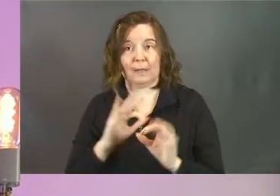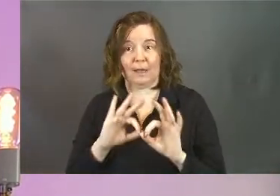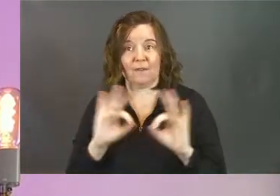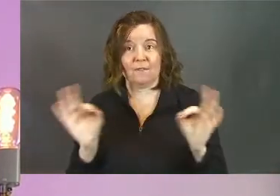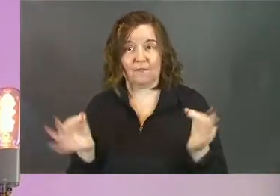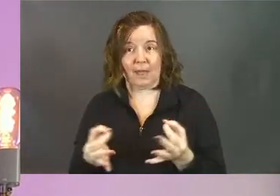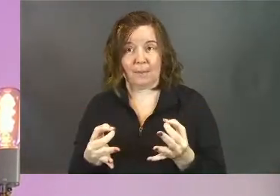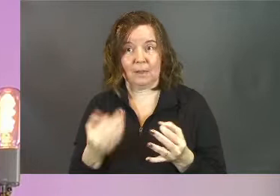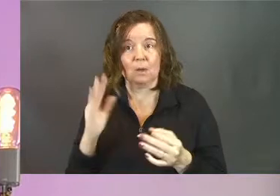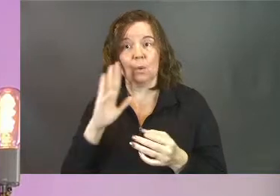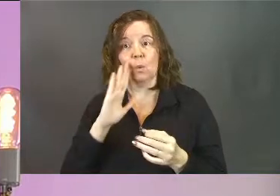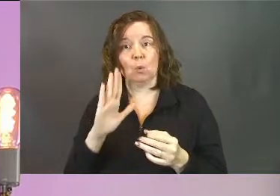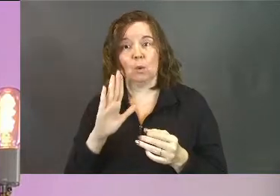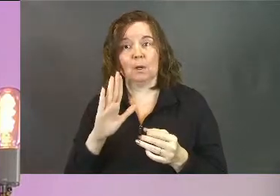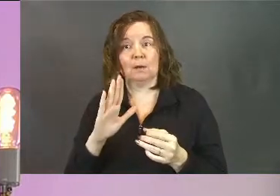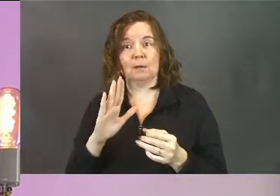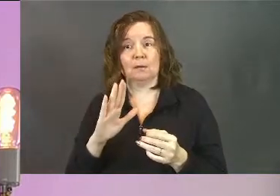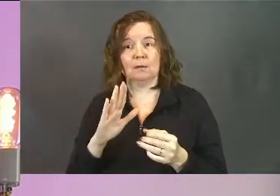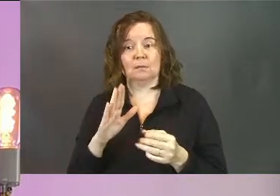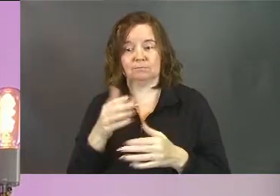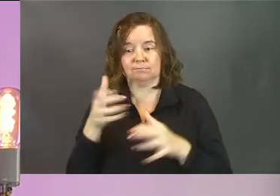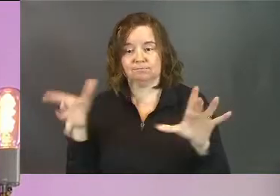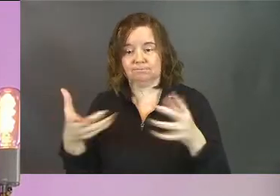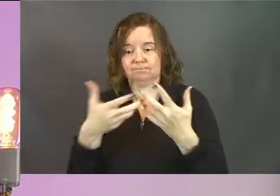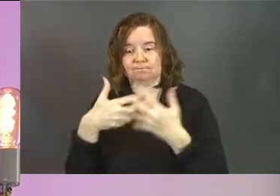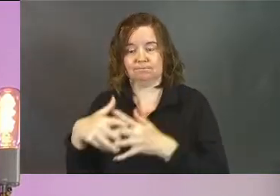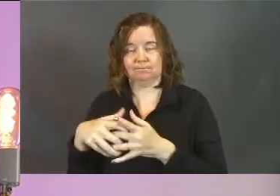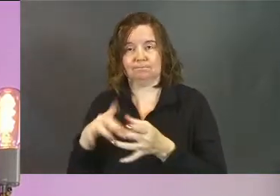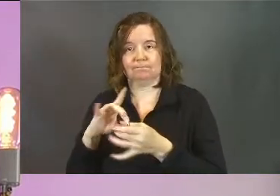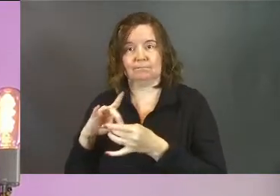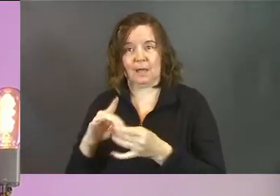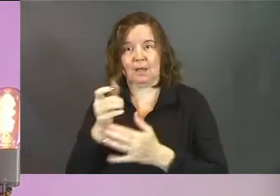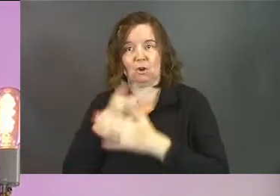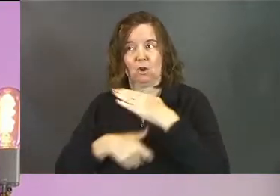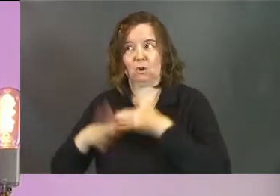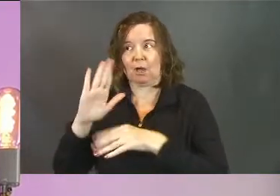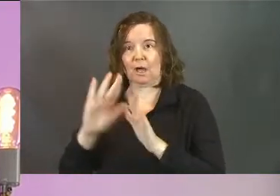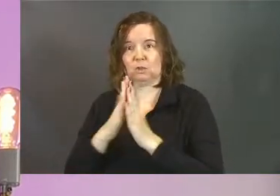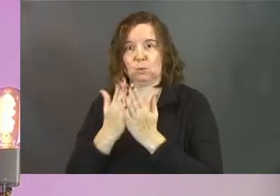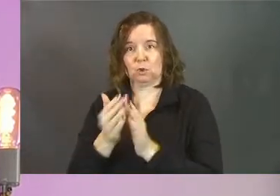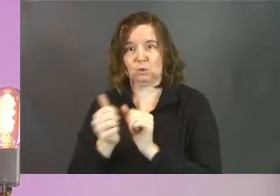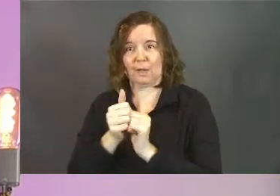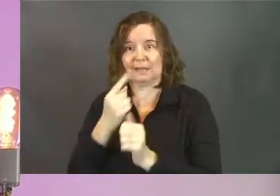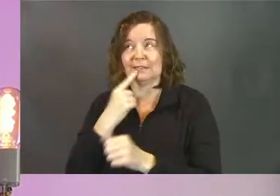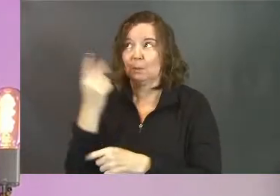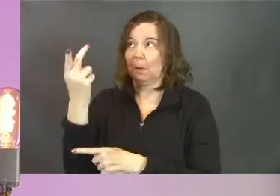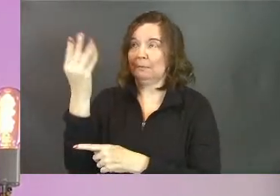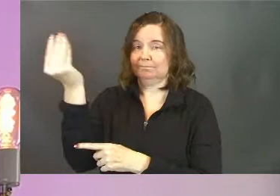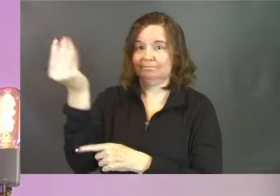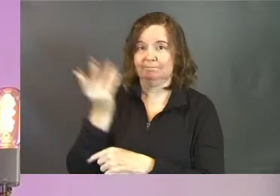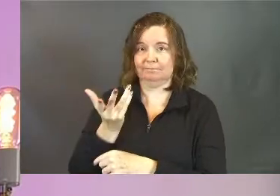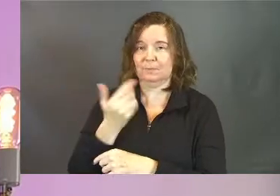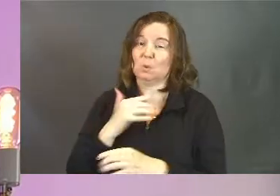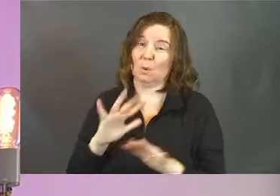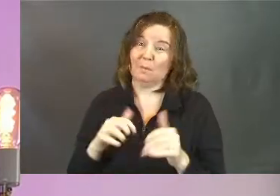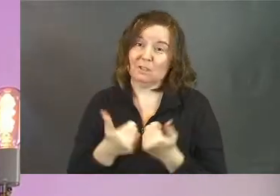family, and we're going to unite under the banner of God's word together and see what it is that he has to say. So it's going to be challenging. It's